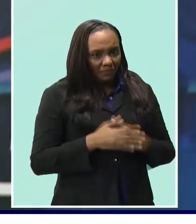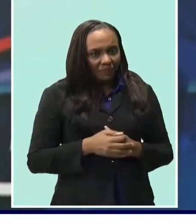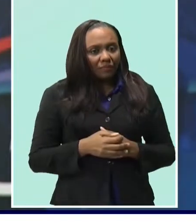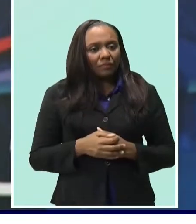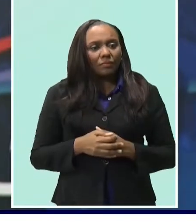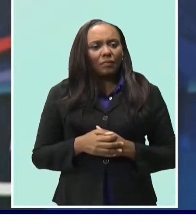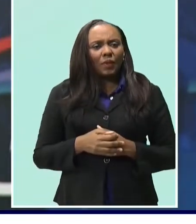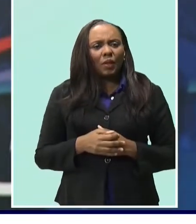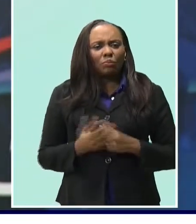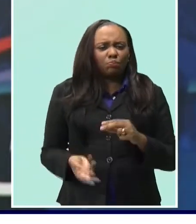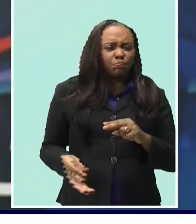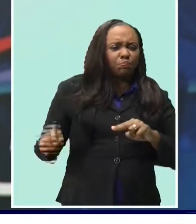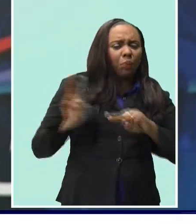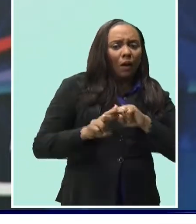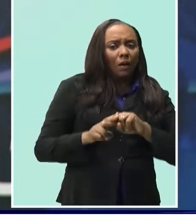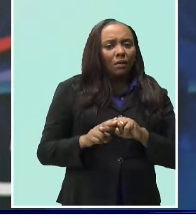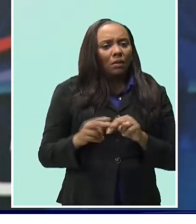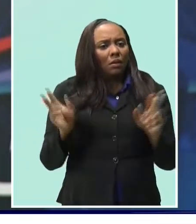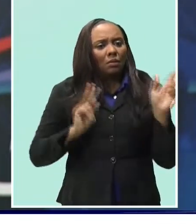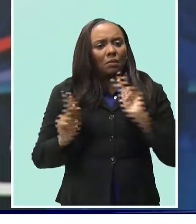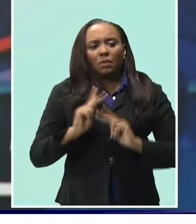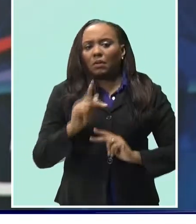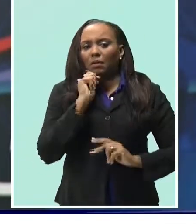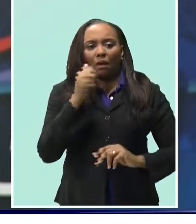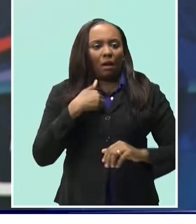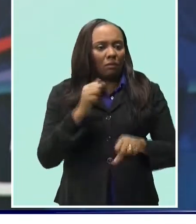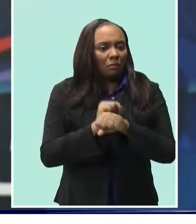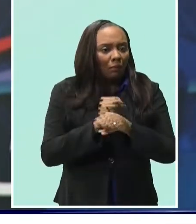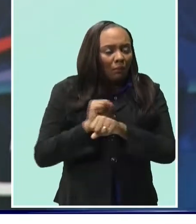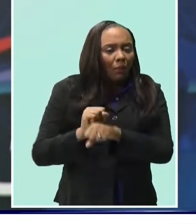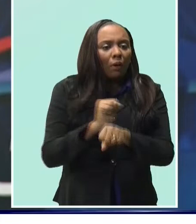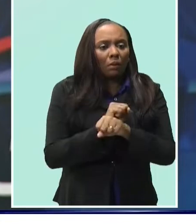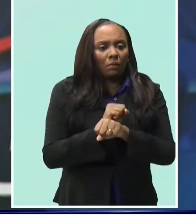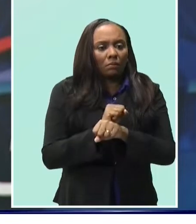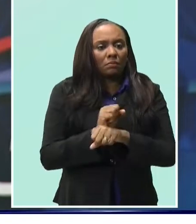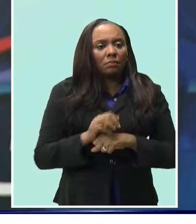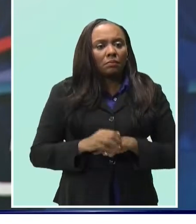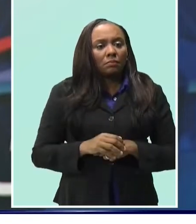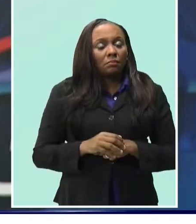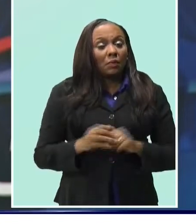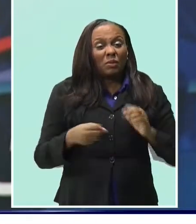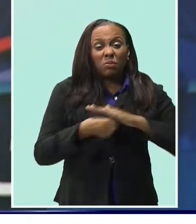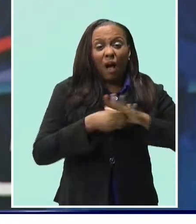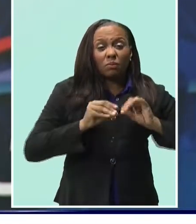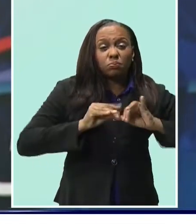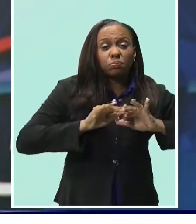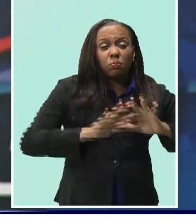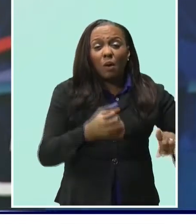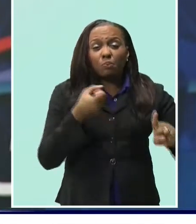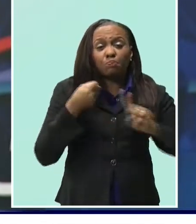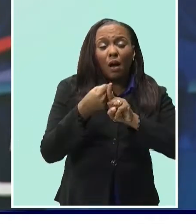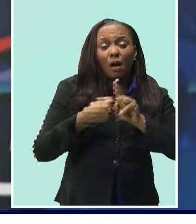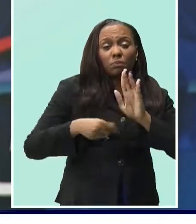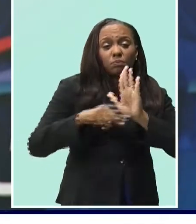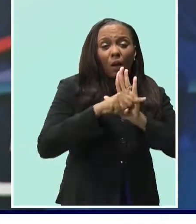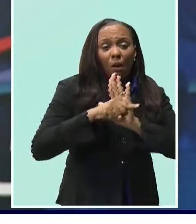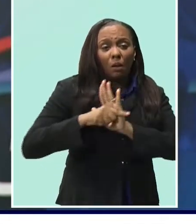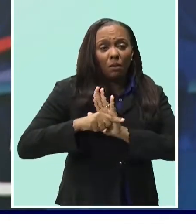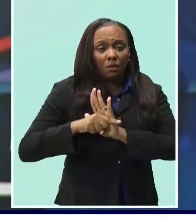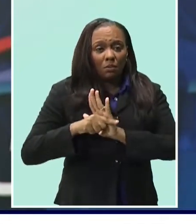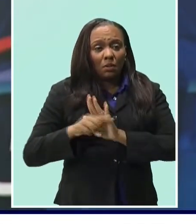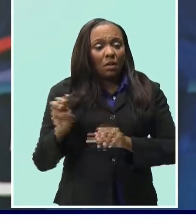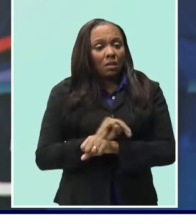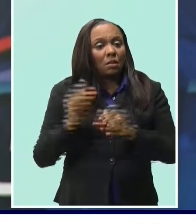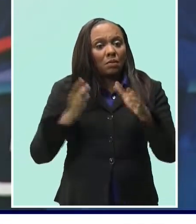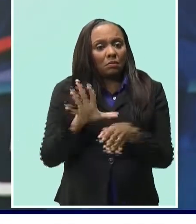sharp increase in the level of unemployment in Barbados due to the COVID-19 crisis. Word of this from Minister in the Ministry of Economic Affairs and